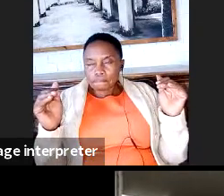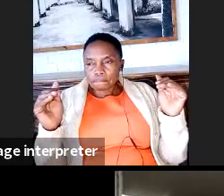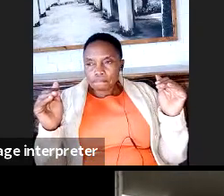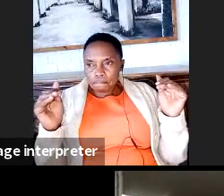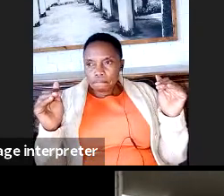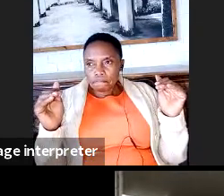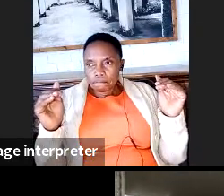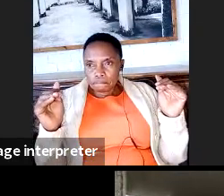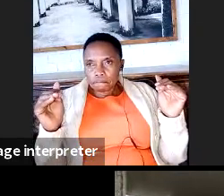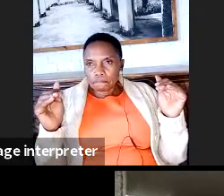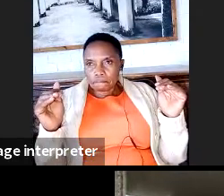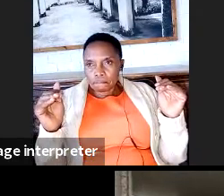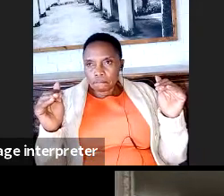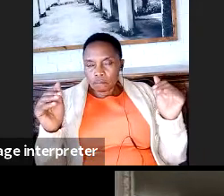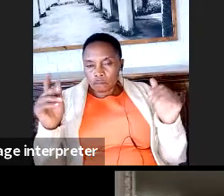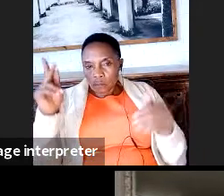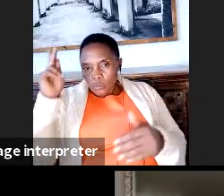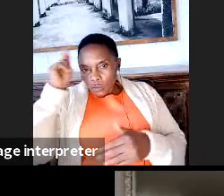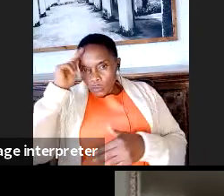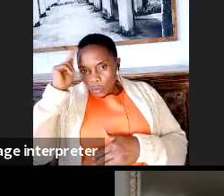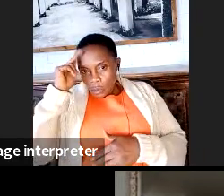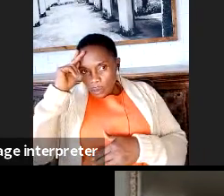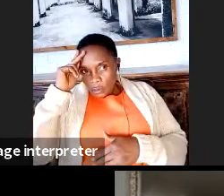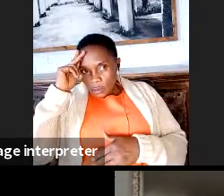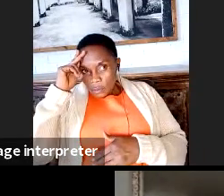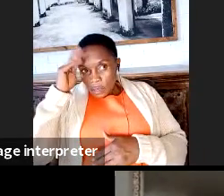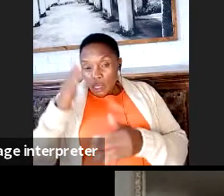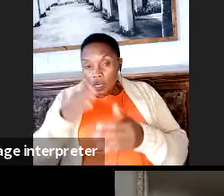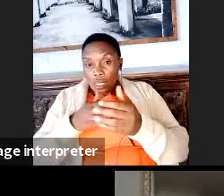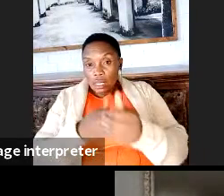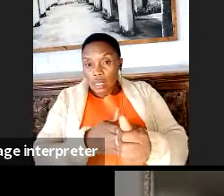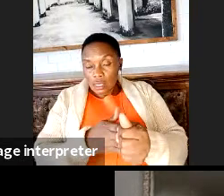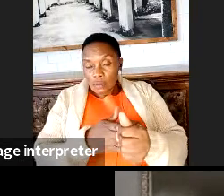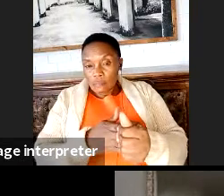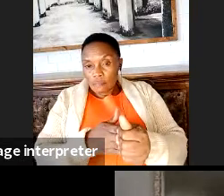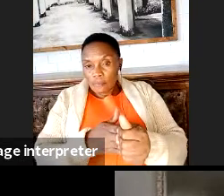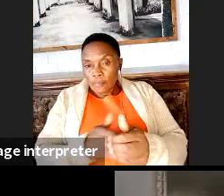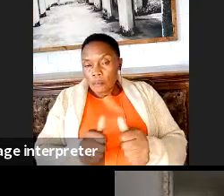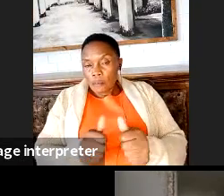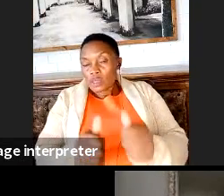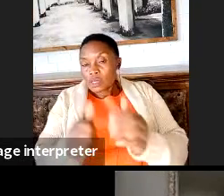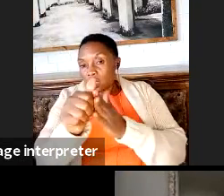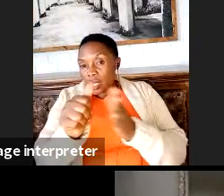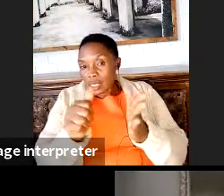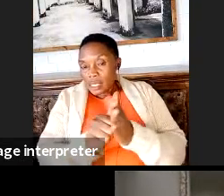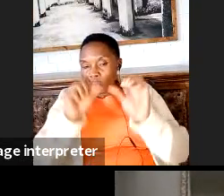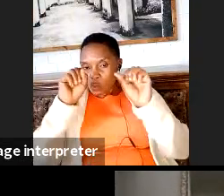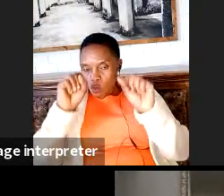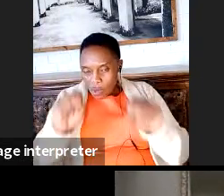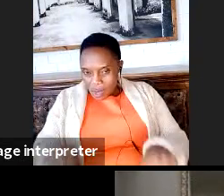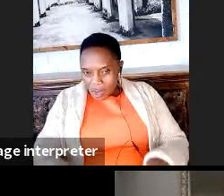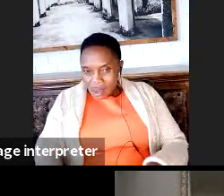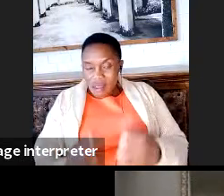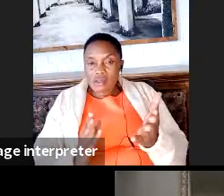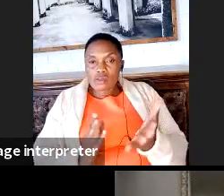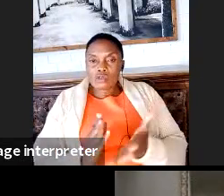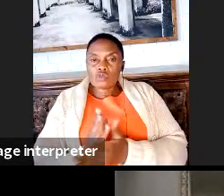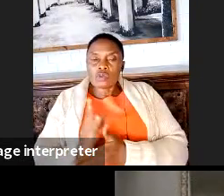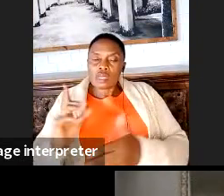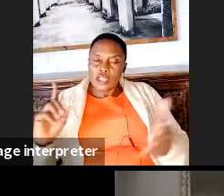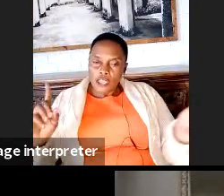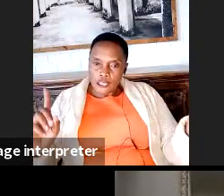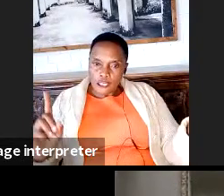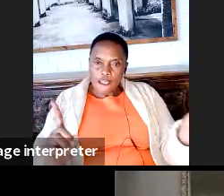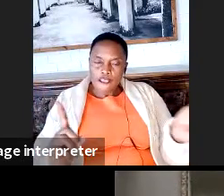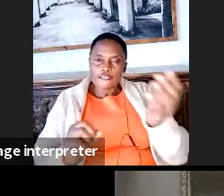well-equipped, knowledgeable folks leading, pushing the agenda, that we can truly achieve the kind of